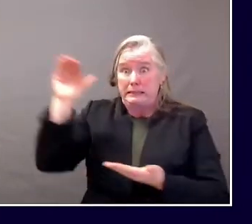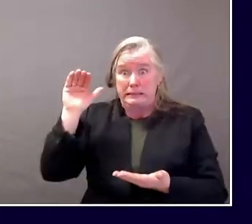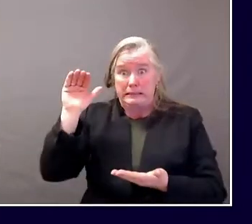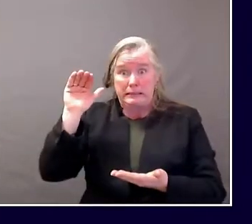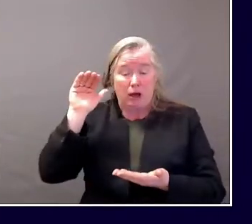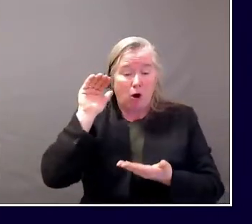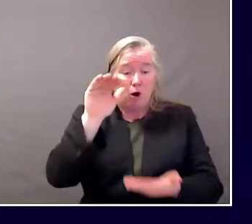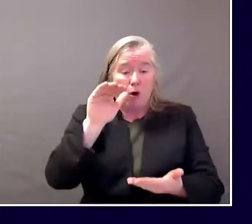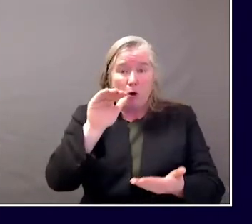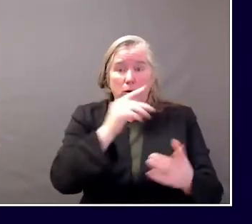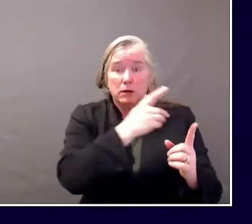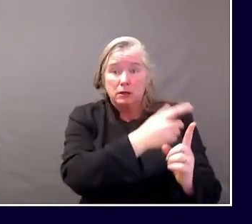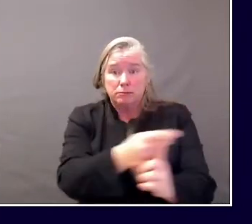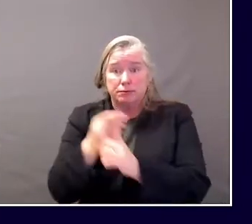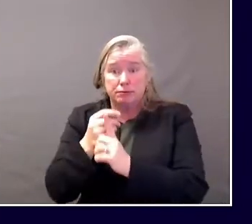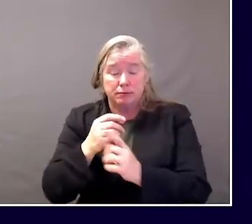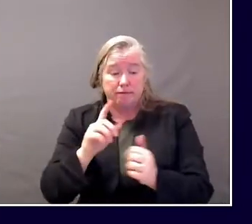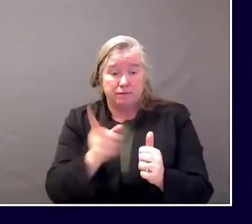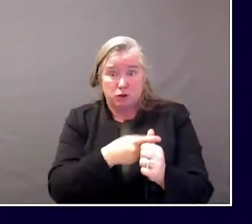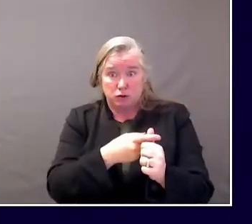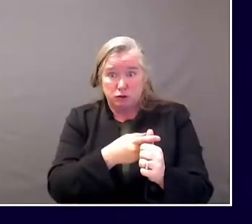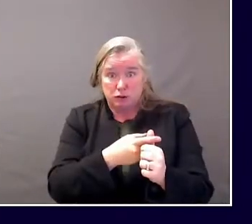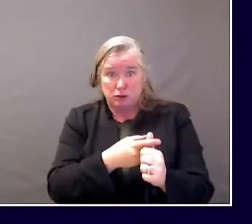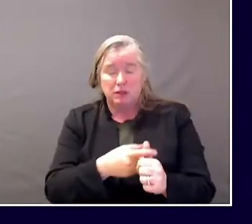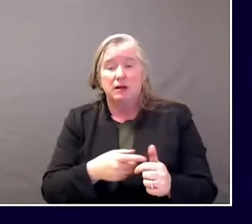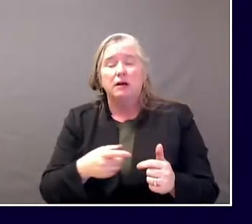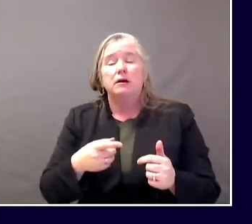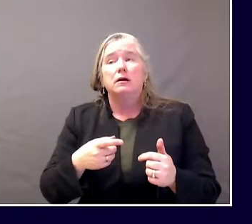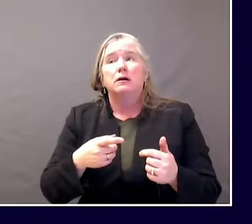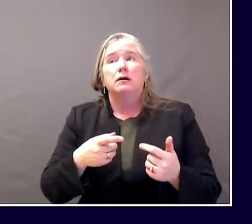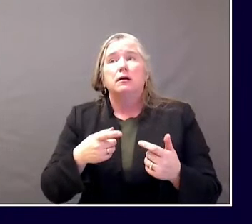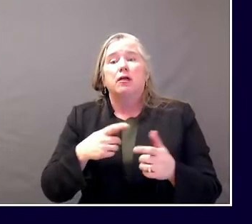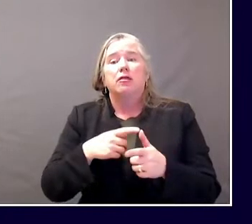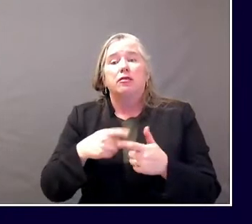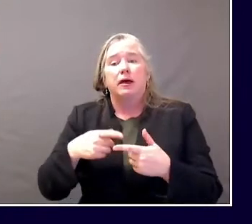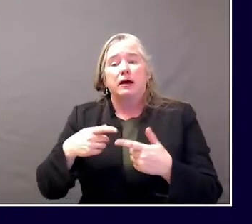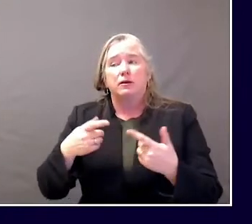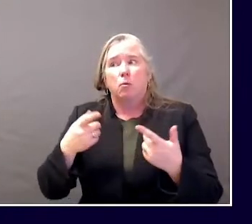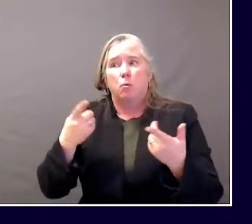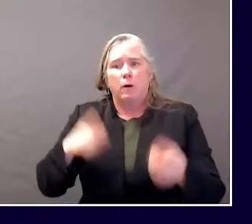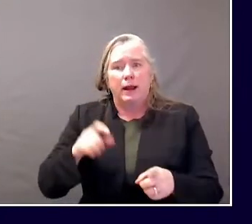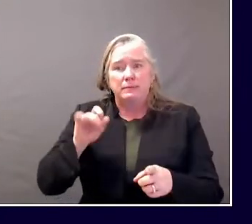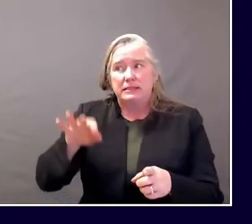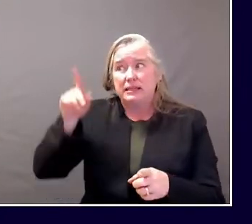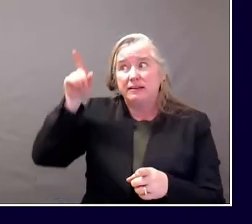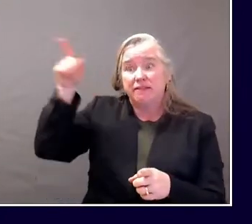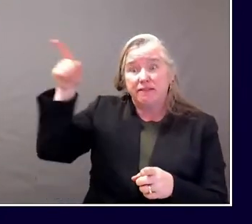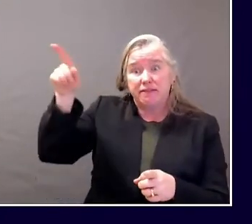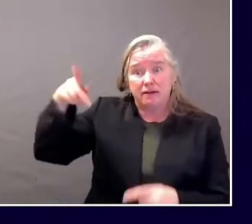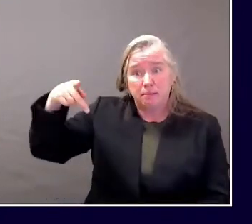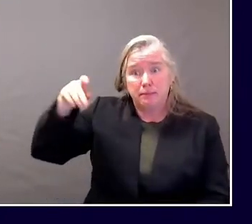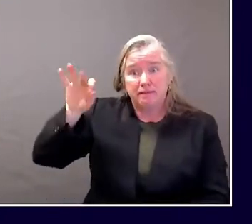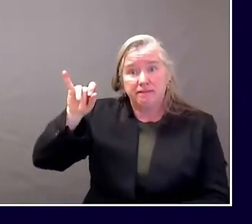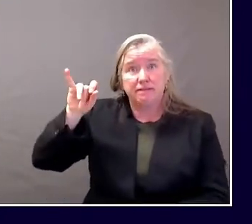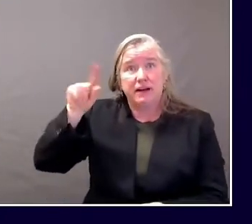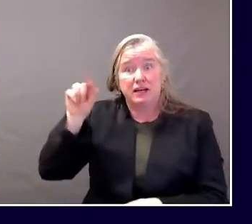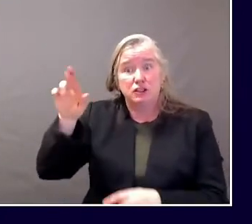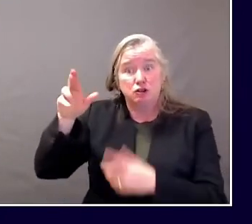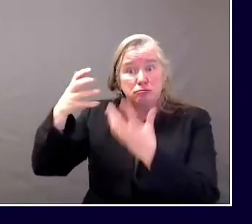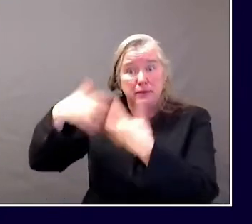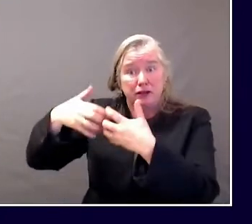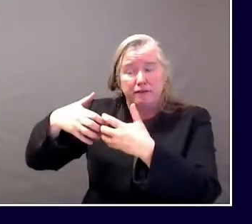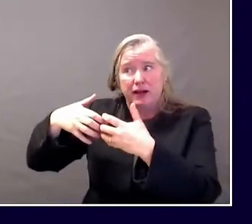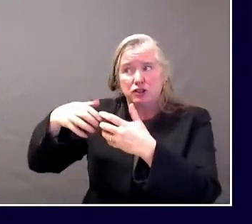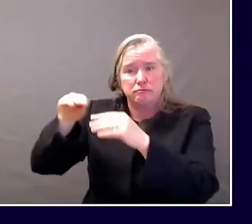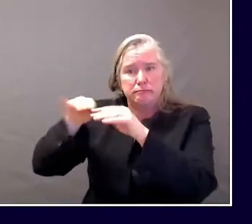a production delay. If there is an outbreak of COVID at the place where vaccines are being manufactured, what does that mean? We've